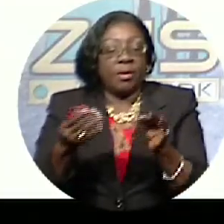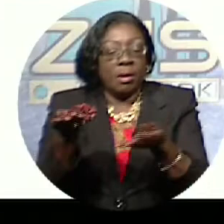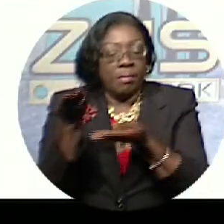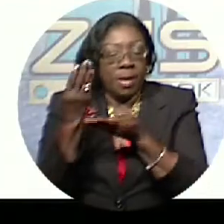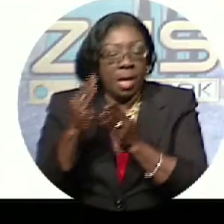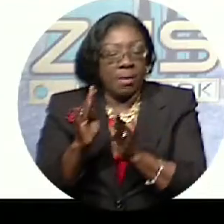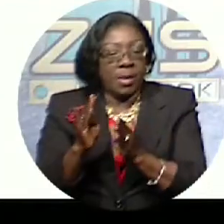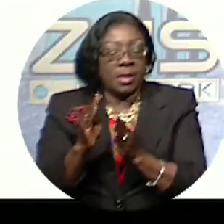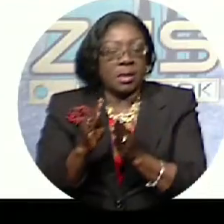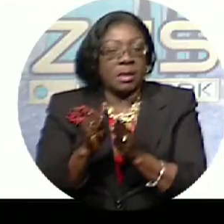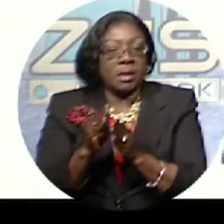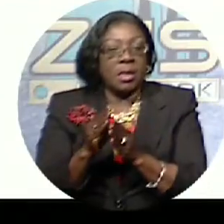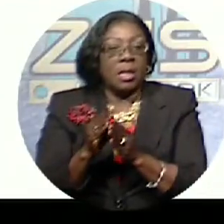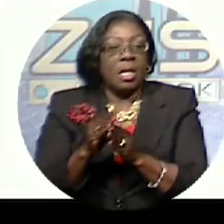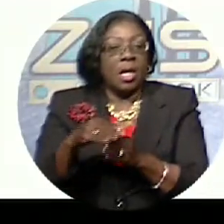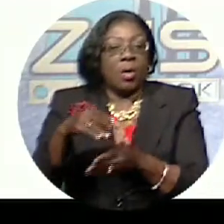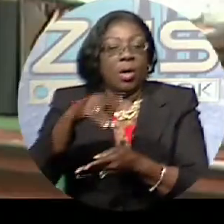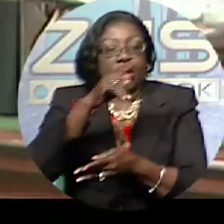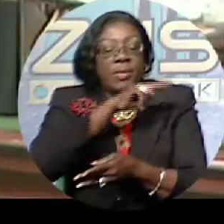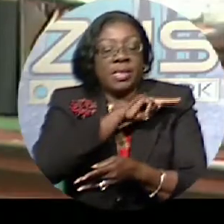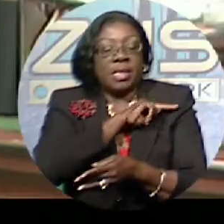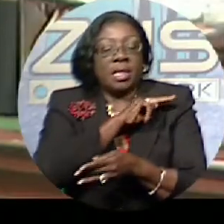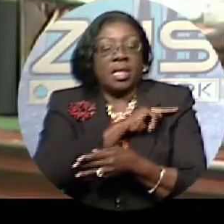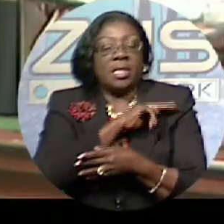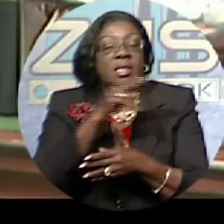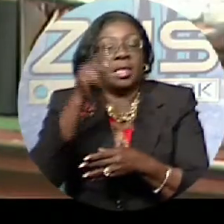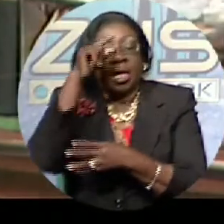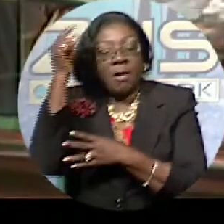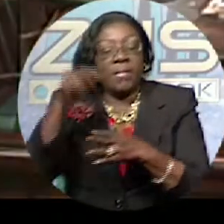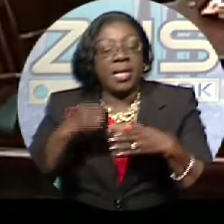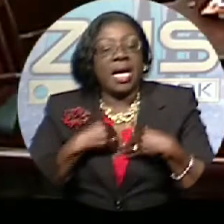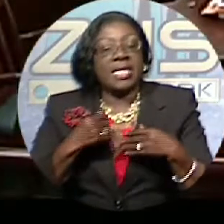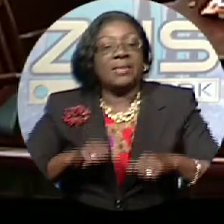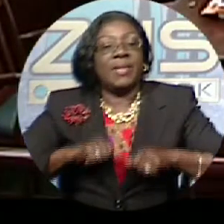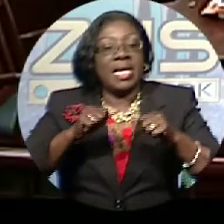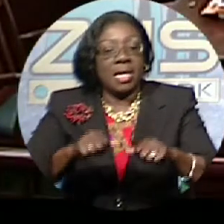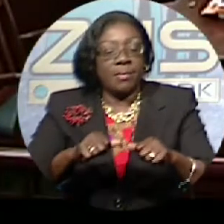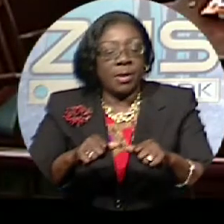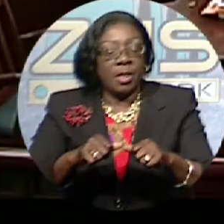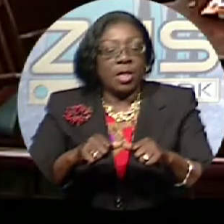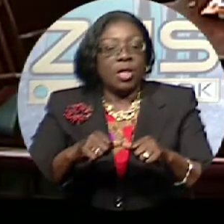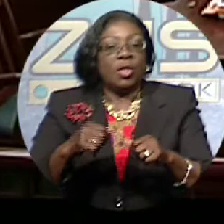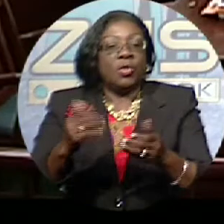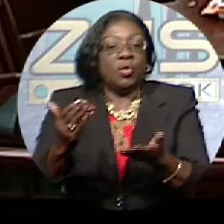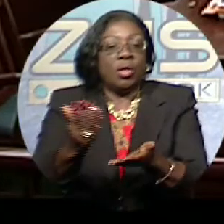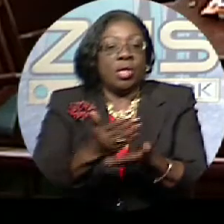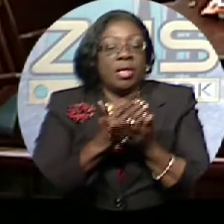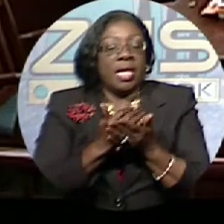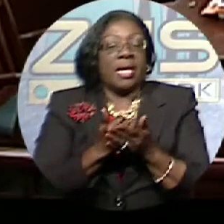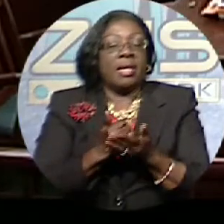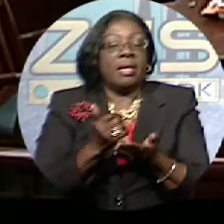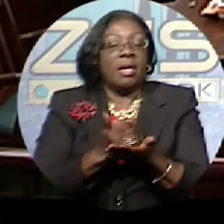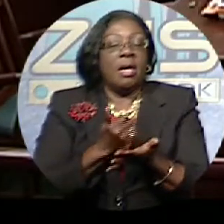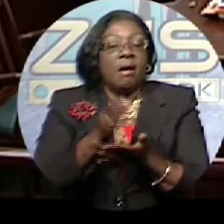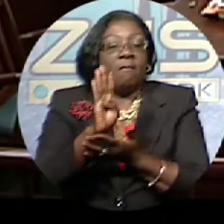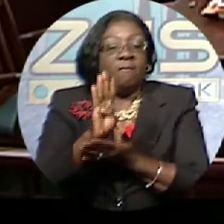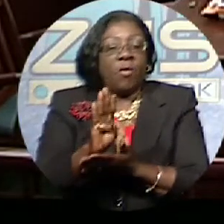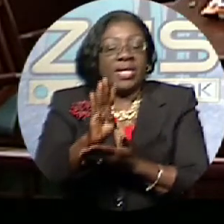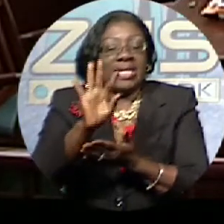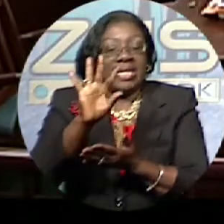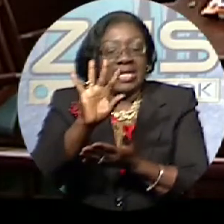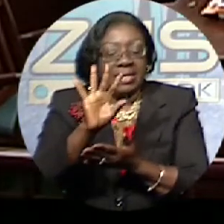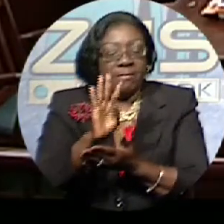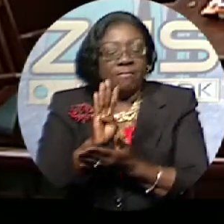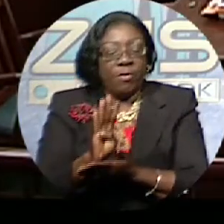evident at the time. According to Minister Halkitis, the government has been able to reverse up to $49 million in loan losses